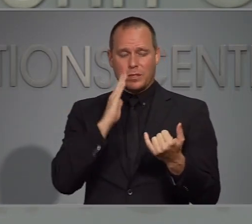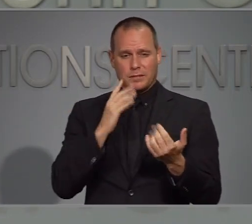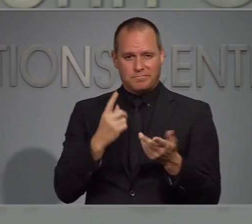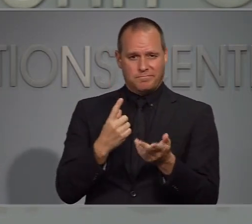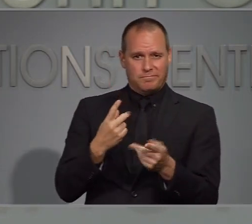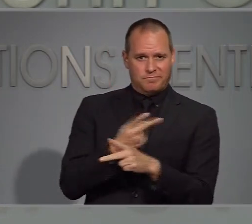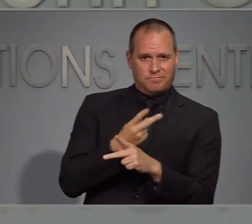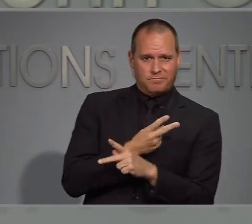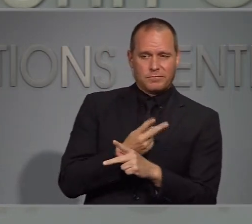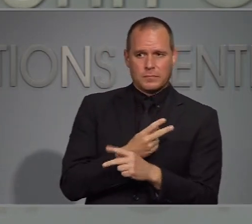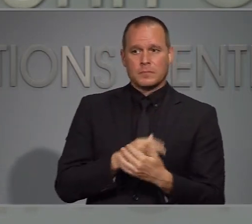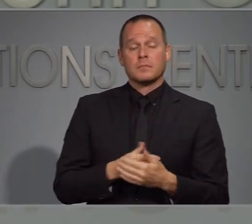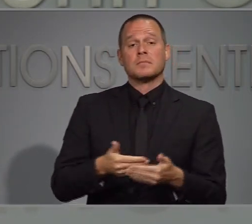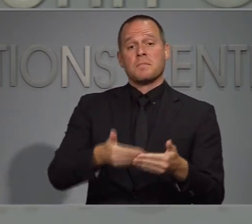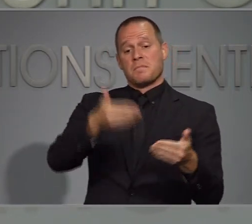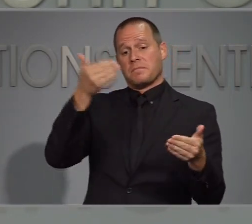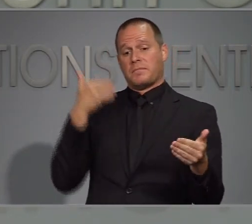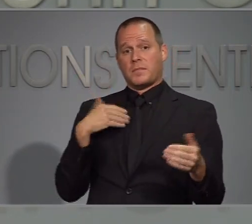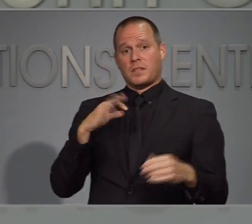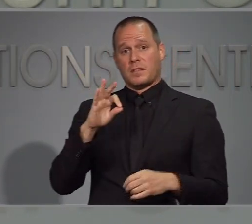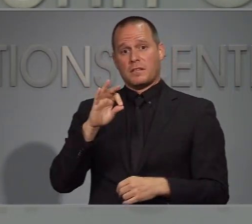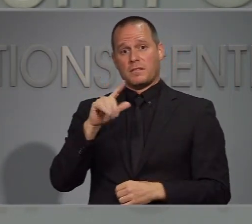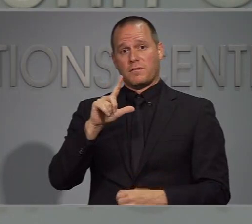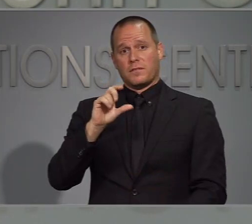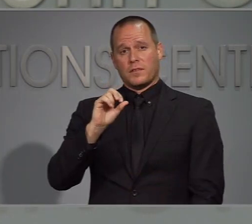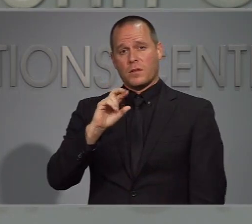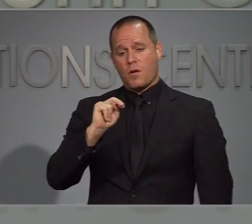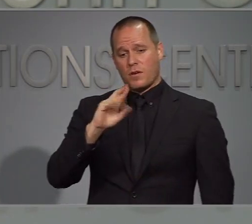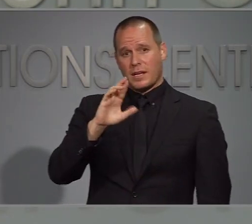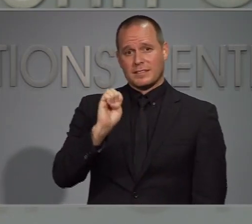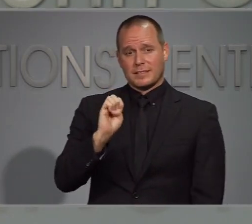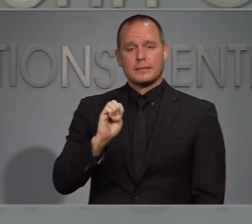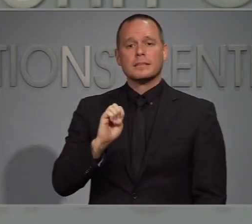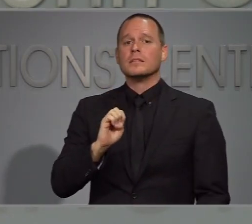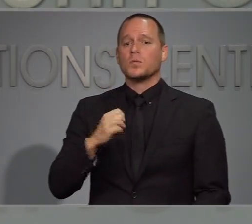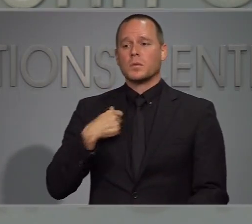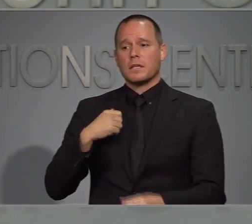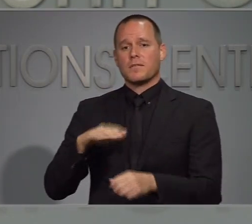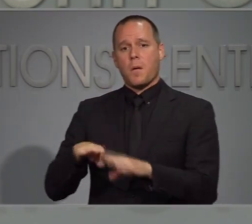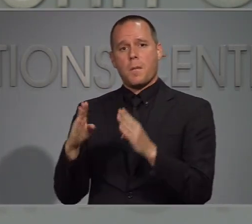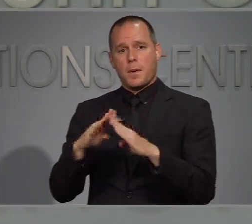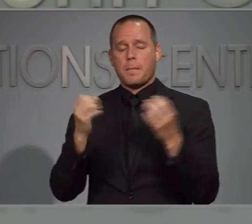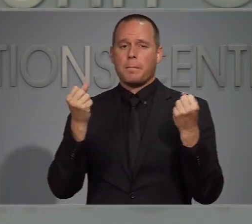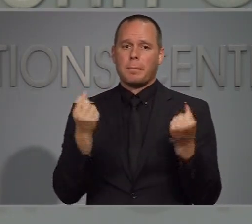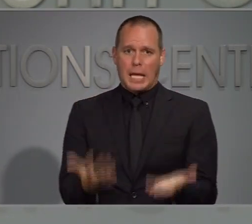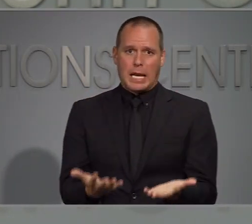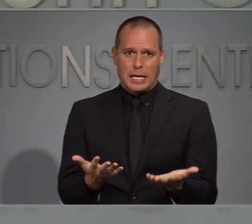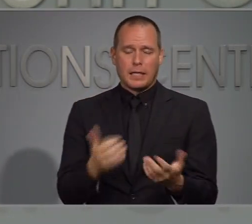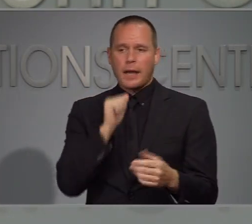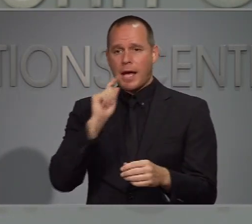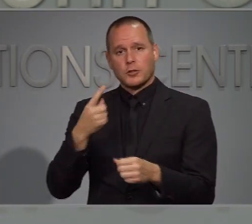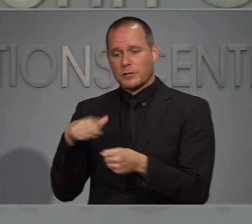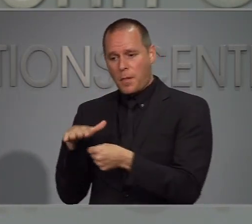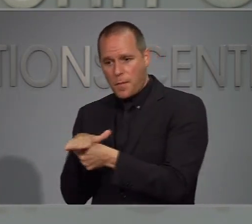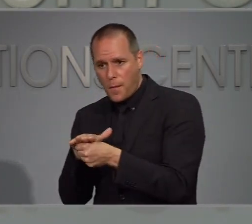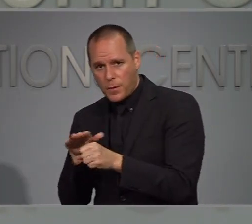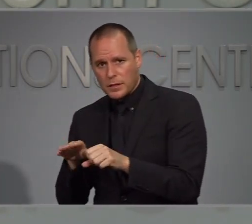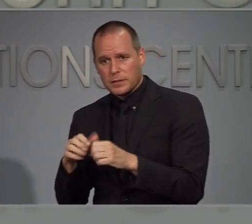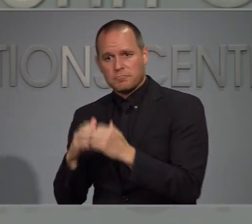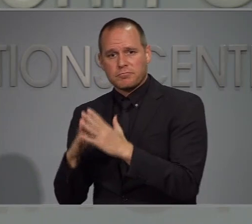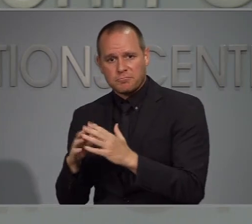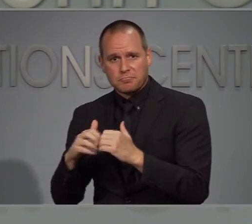Back during Florence, we opened a significant number of not just local shelters, but we did open several